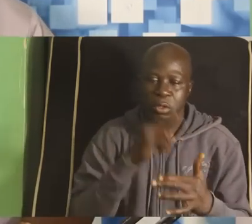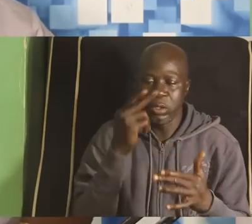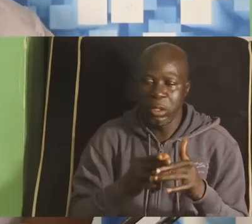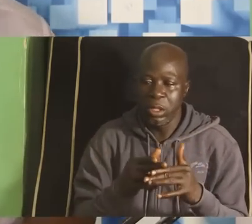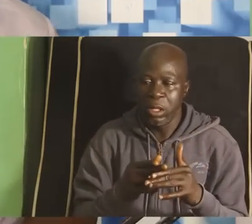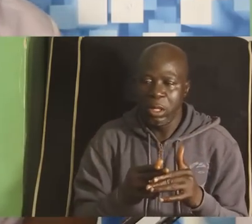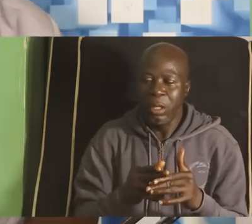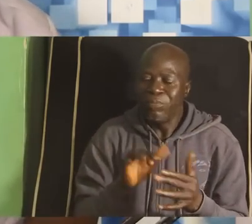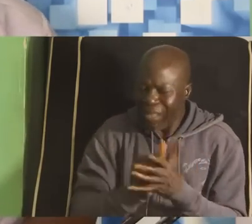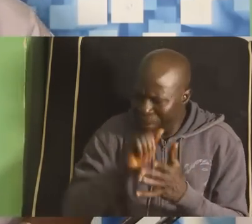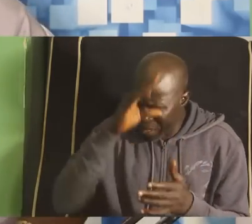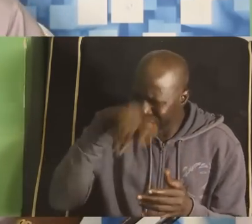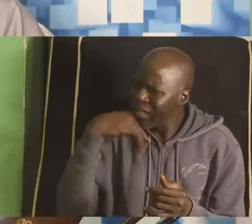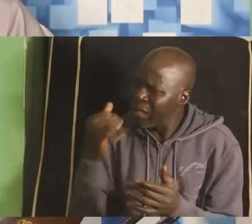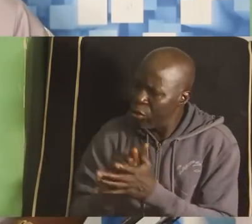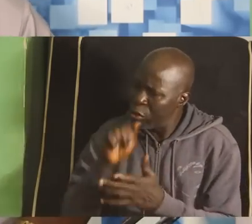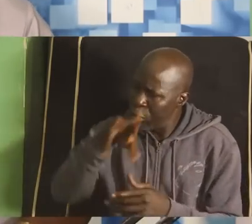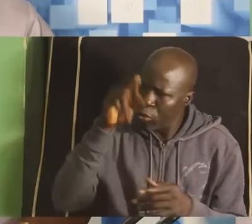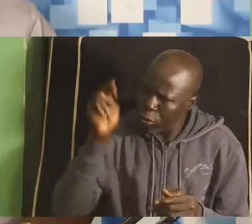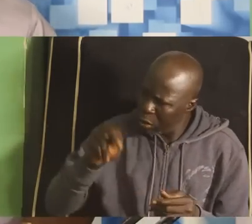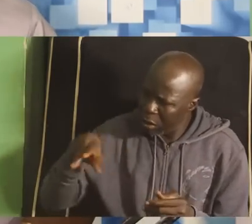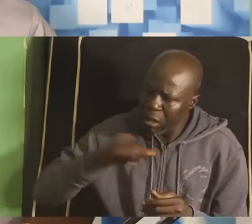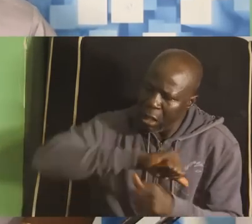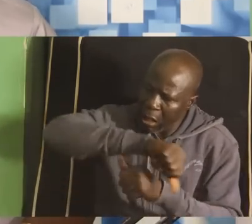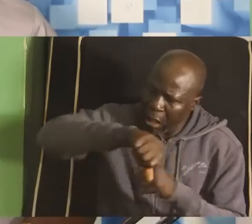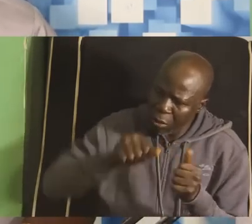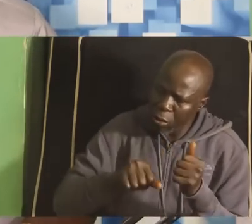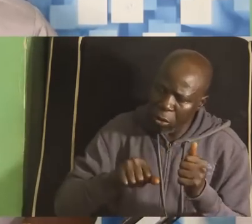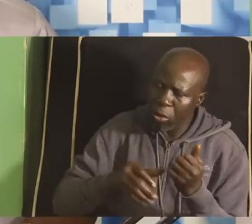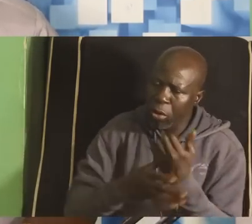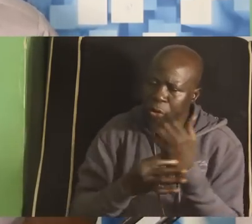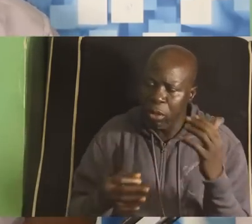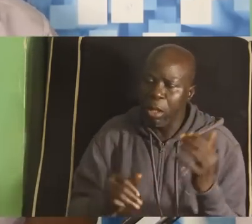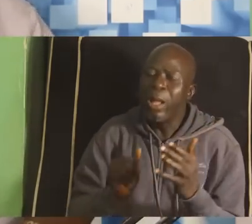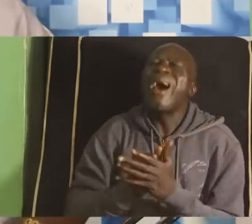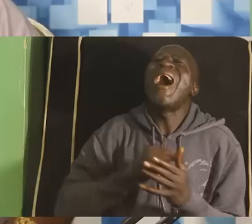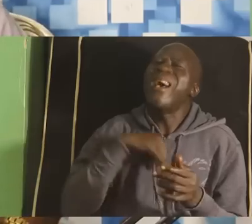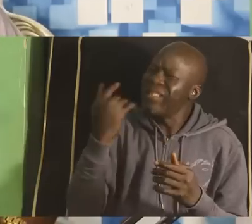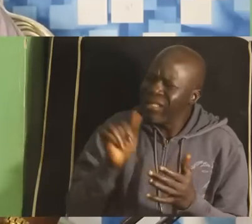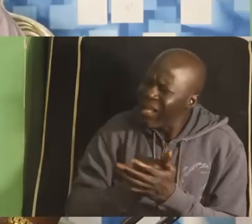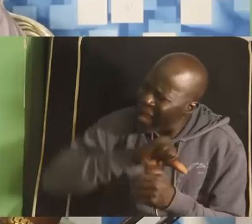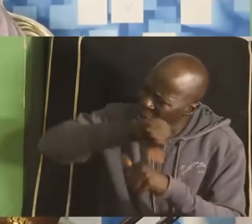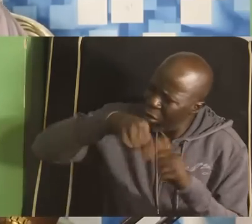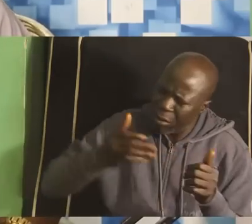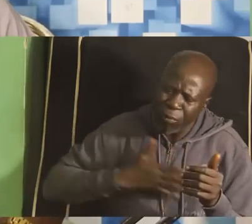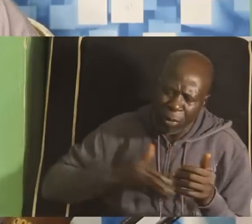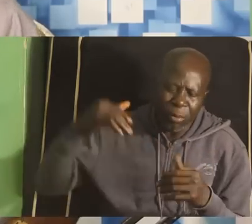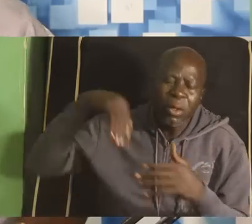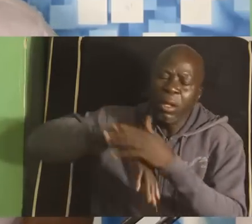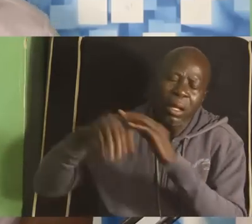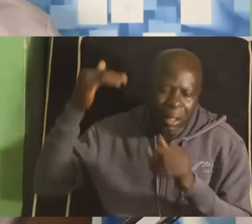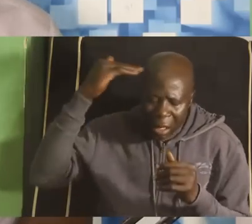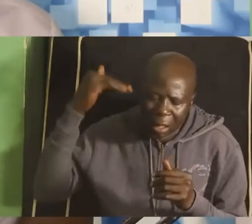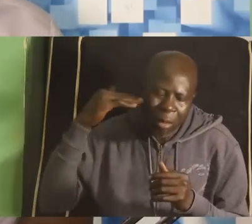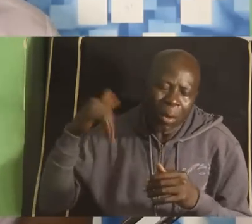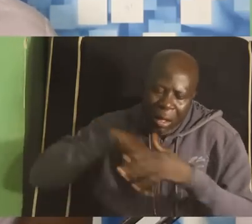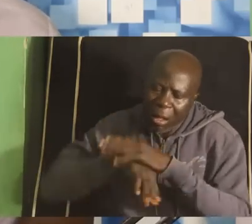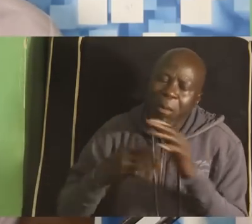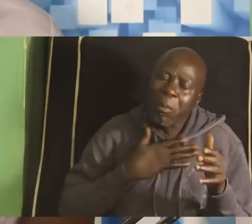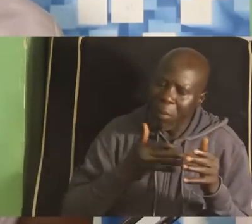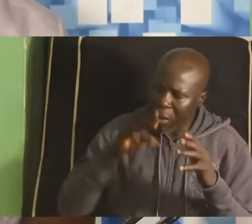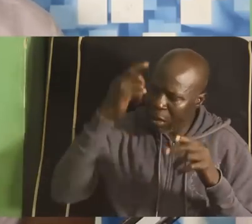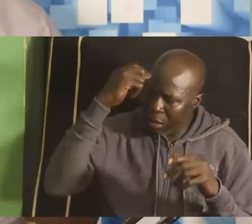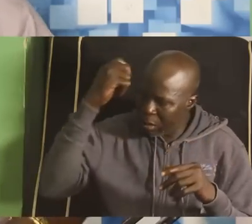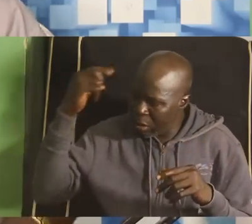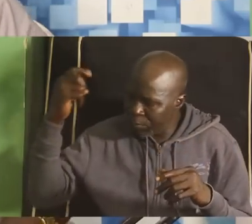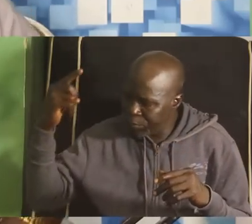prosperous in Jesus. The man said, you need to be anointed. I said, you are not in my head in the dream. We have not shown me the